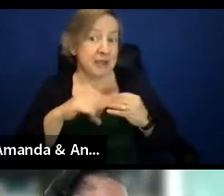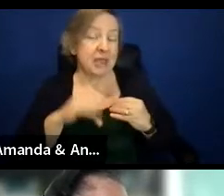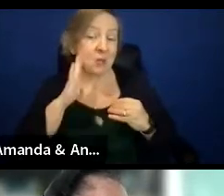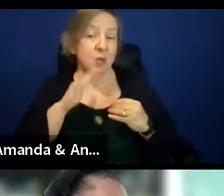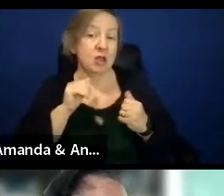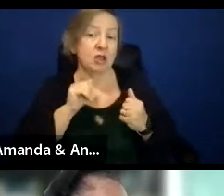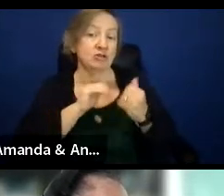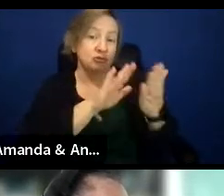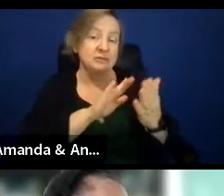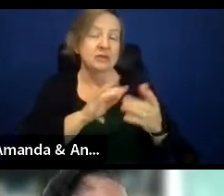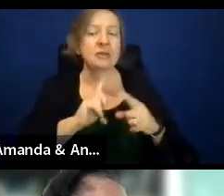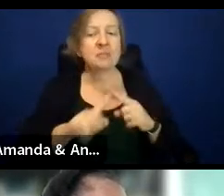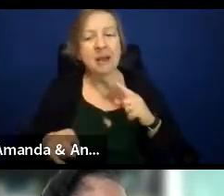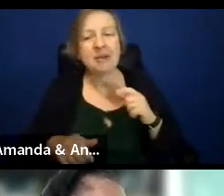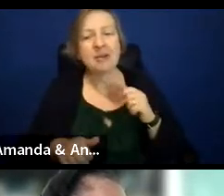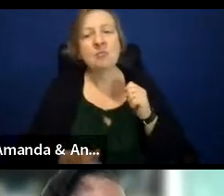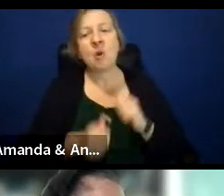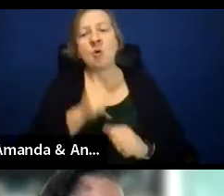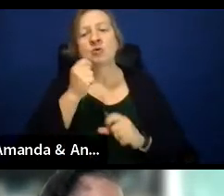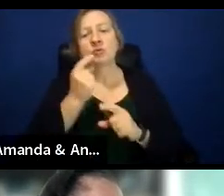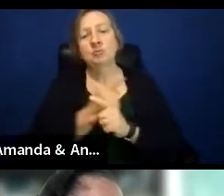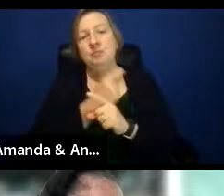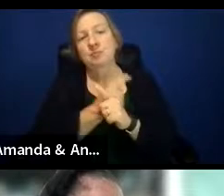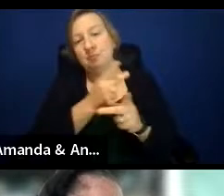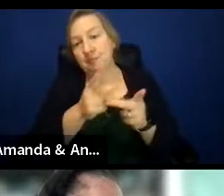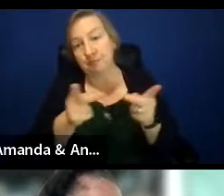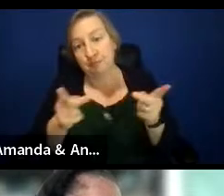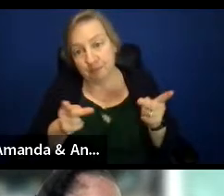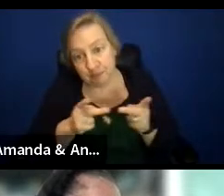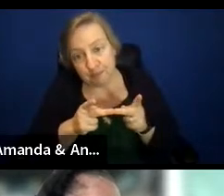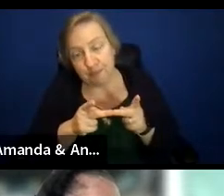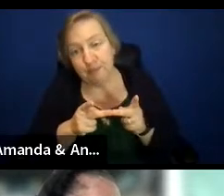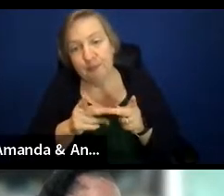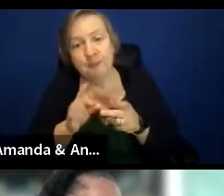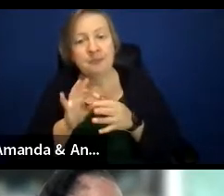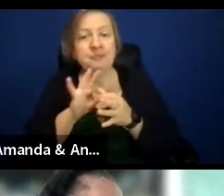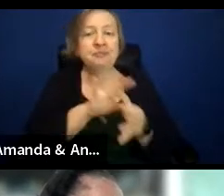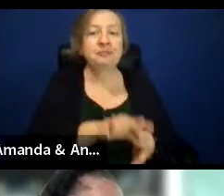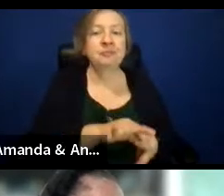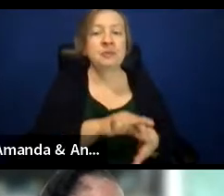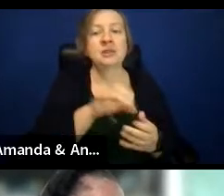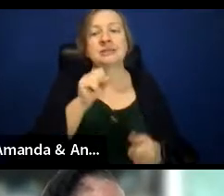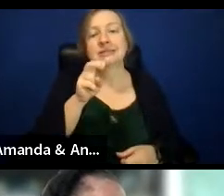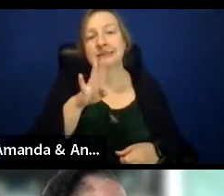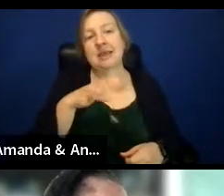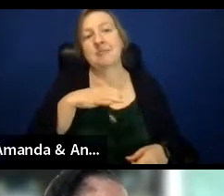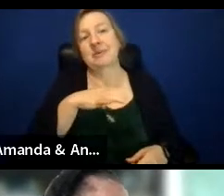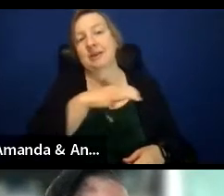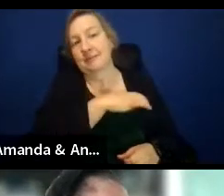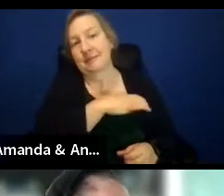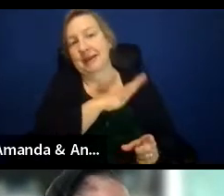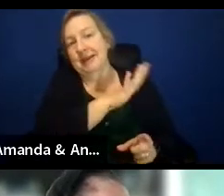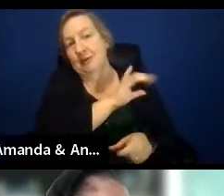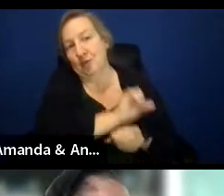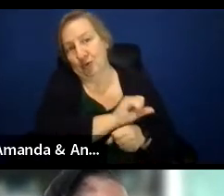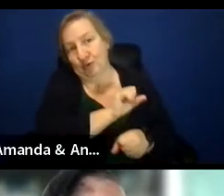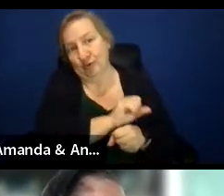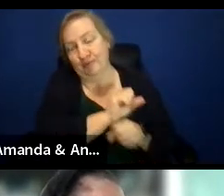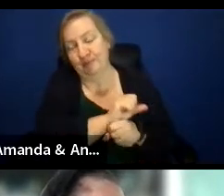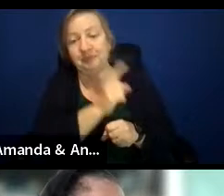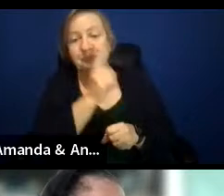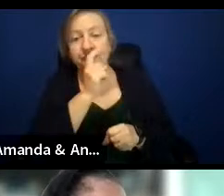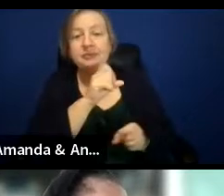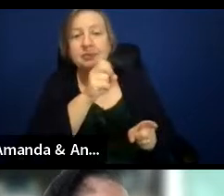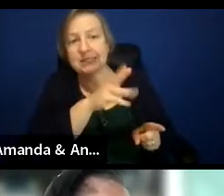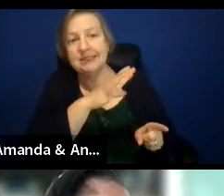address it. But the most appropriate place is to tie into the subcommittee work that's being done, because they are going to set